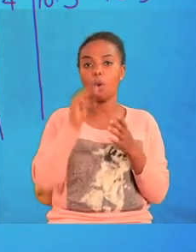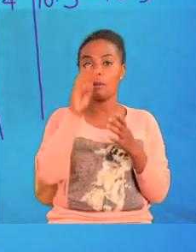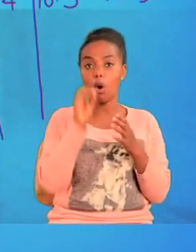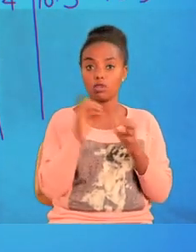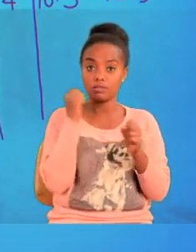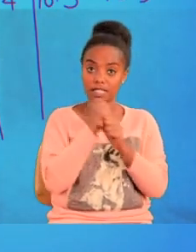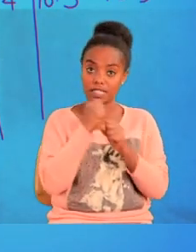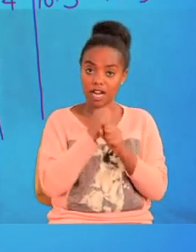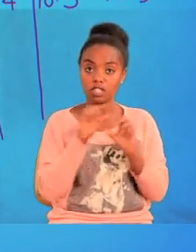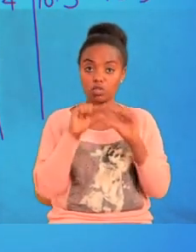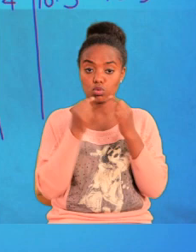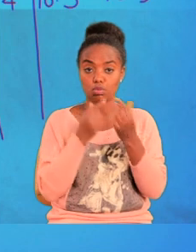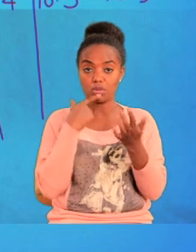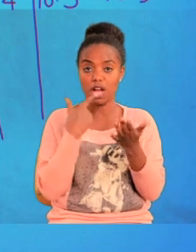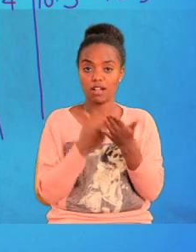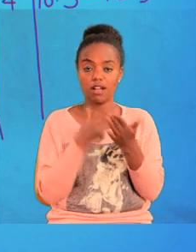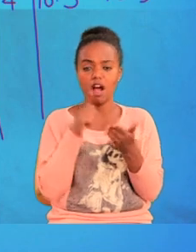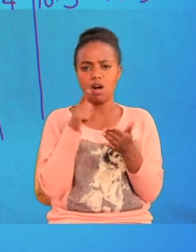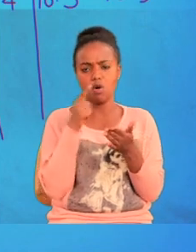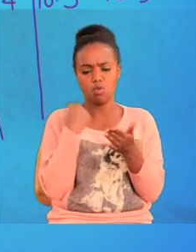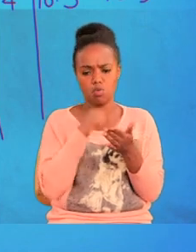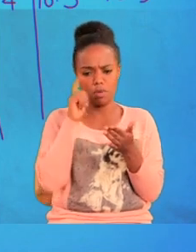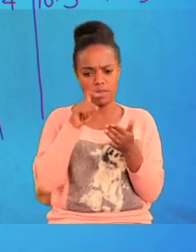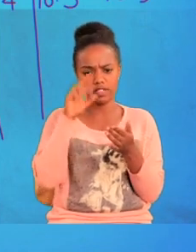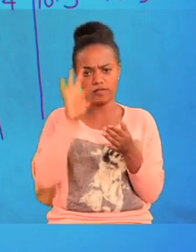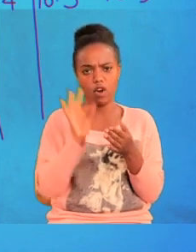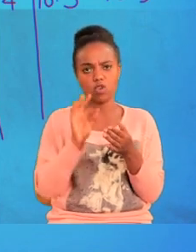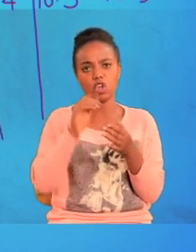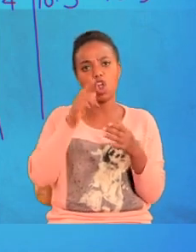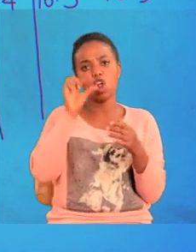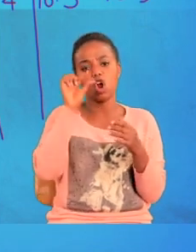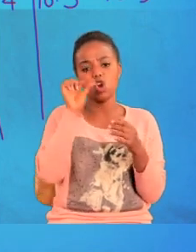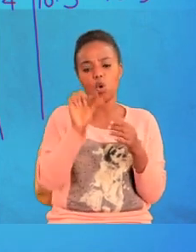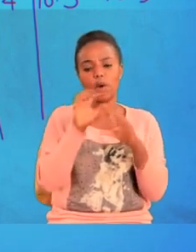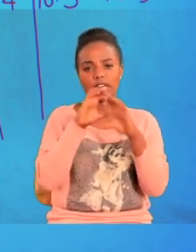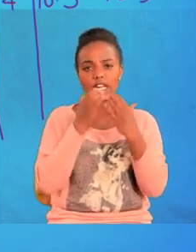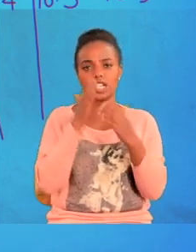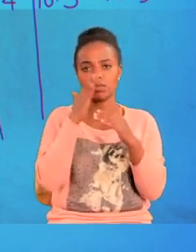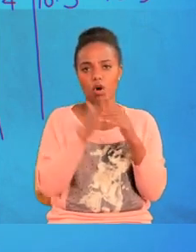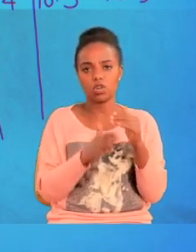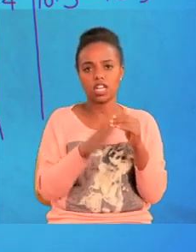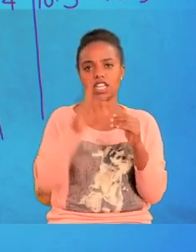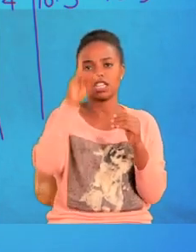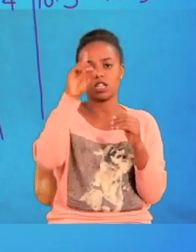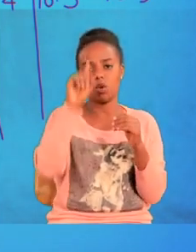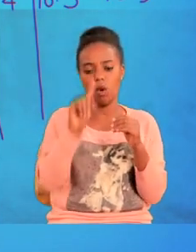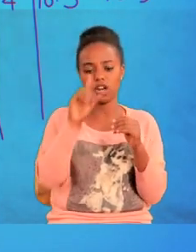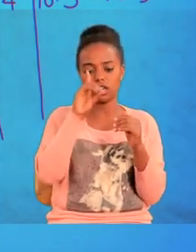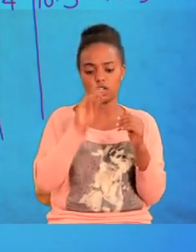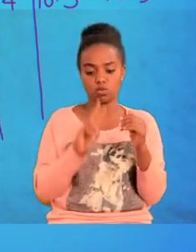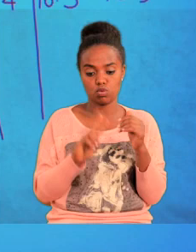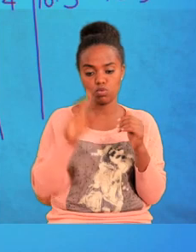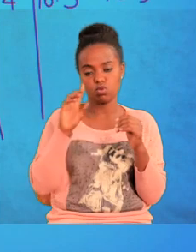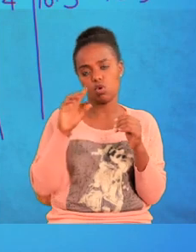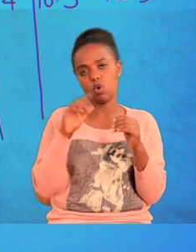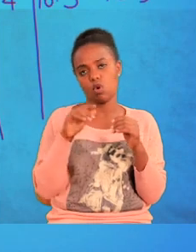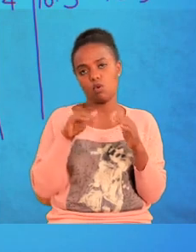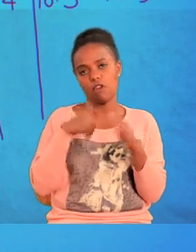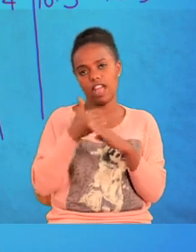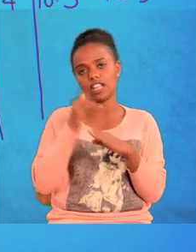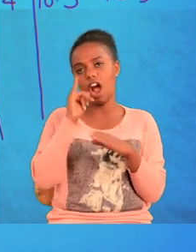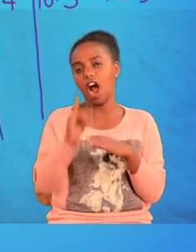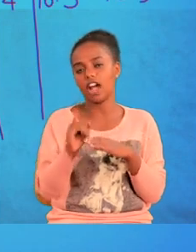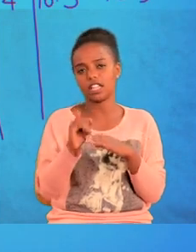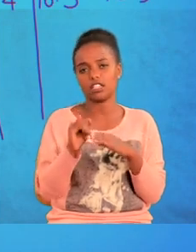for a group data, so we need to find the lower class boundary D1, D2 and I. After that, you can substitute here and you